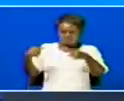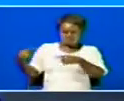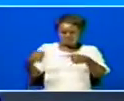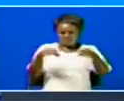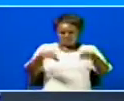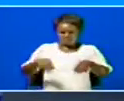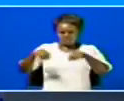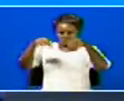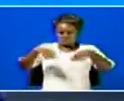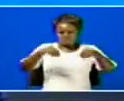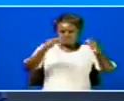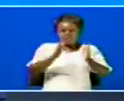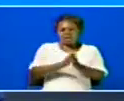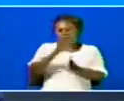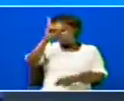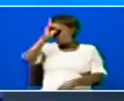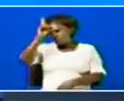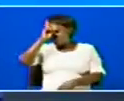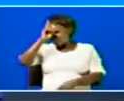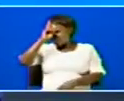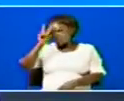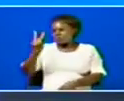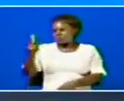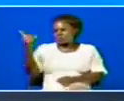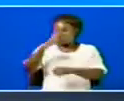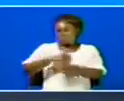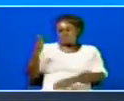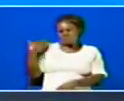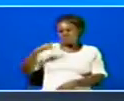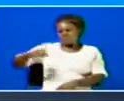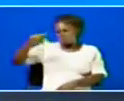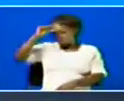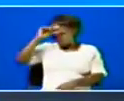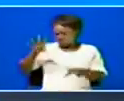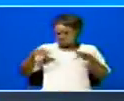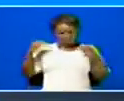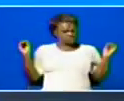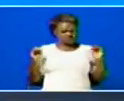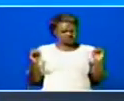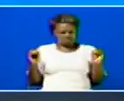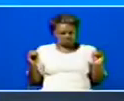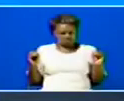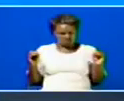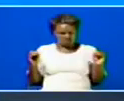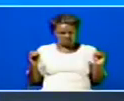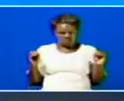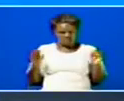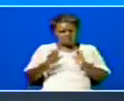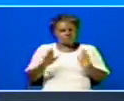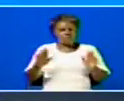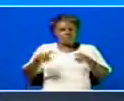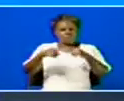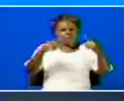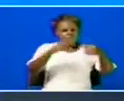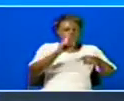contingent of armed policemen and a group of hawkers 2 days ago. The county government is, however, denying the claims, claiming there were no injuries during